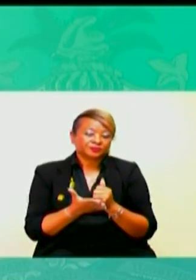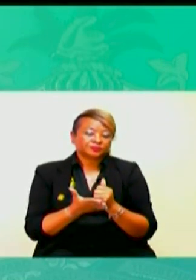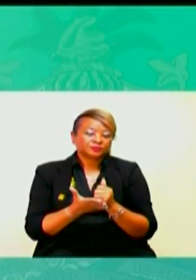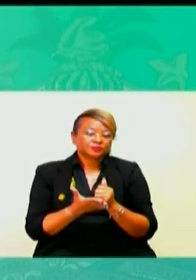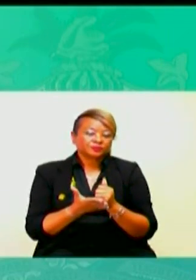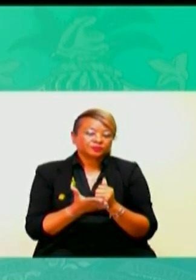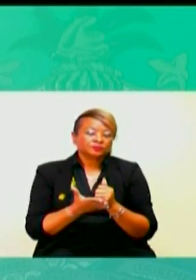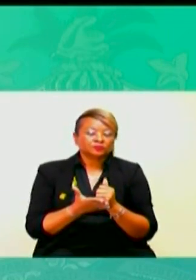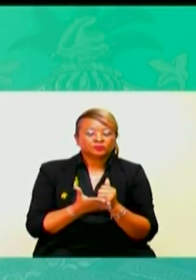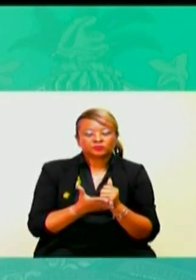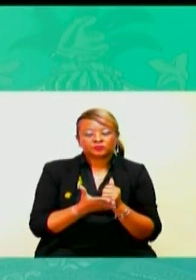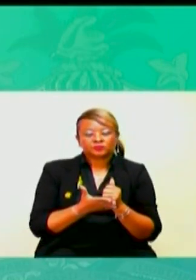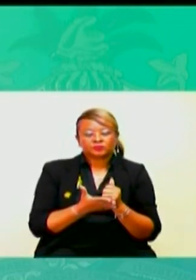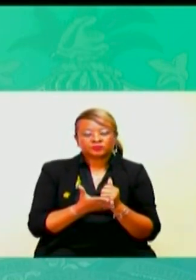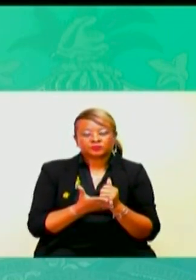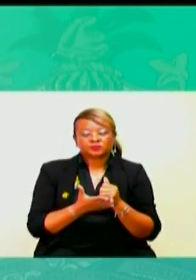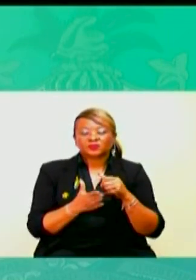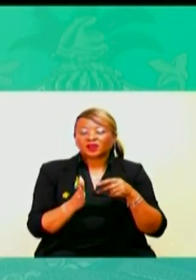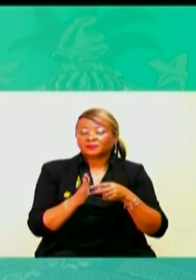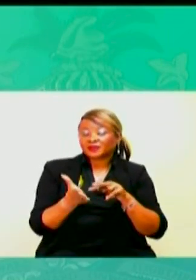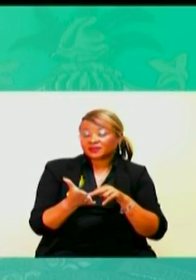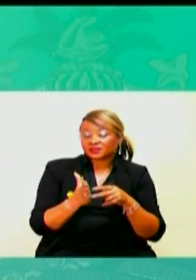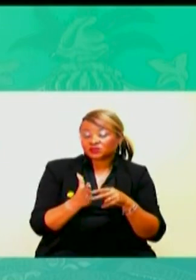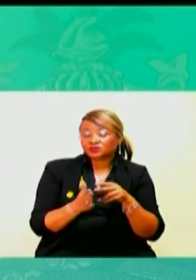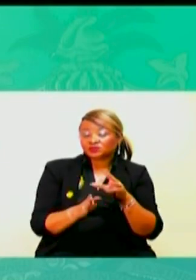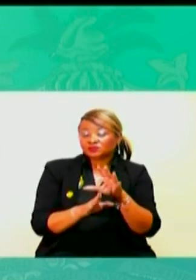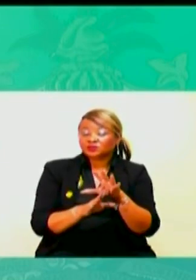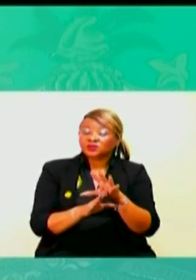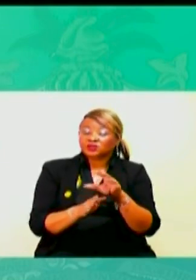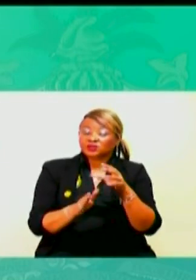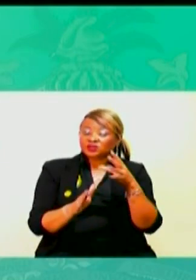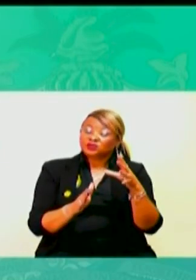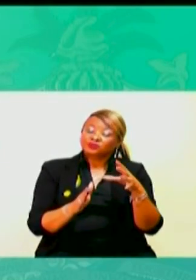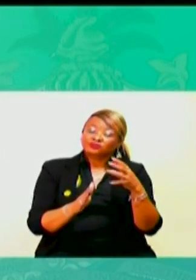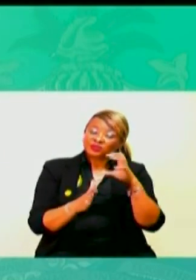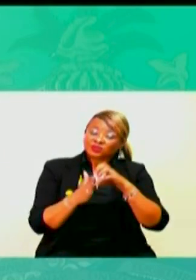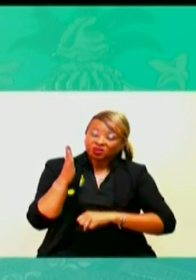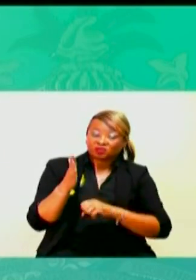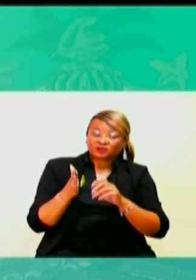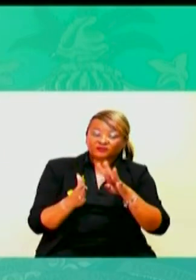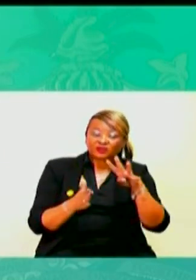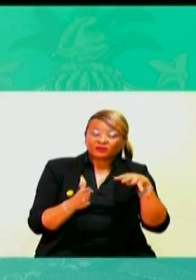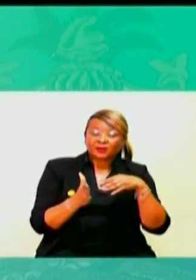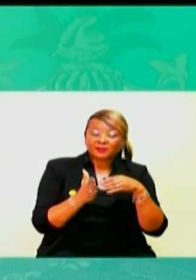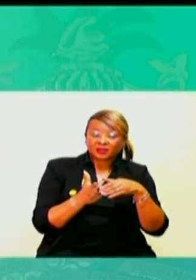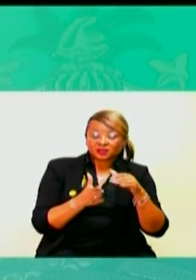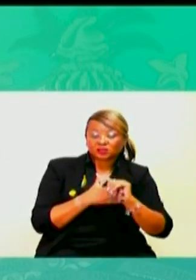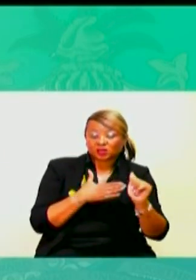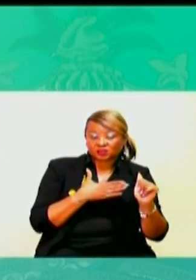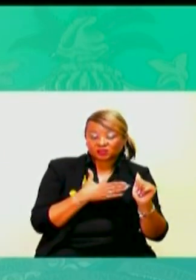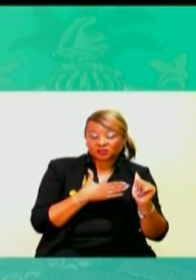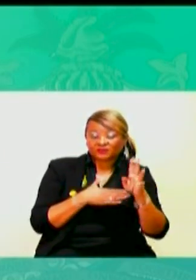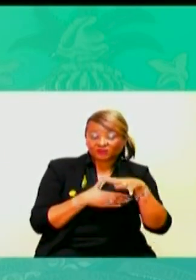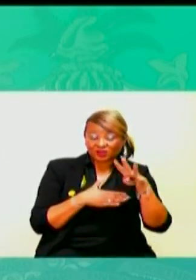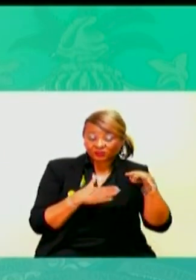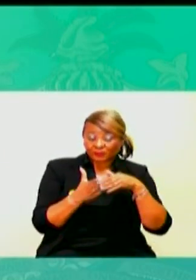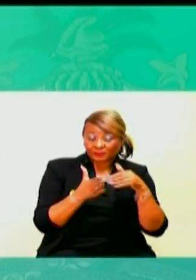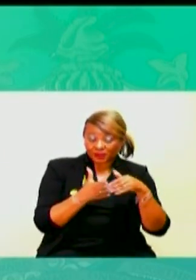I come into that. It meant that you have to take this $44 million. You just don't throw money away. Yeah. $44 million?